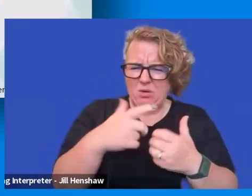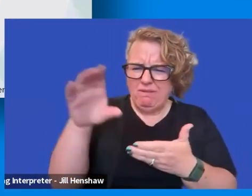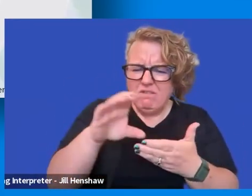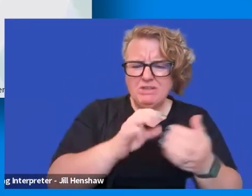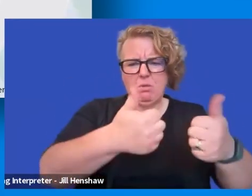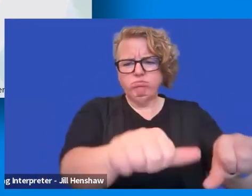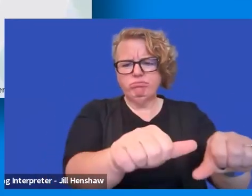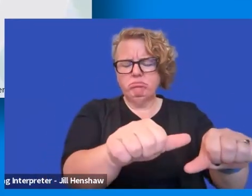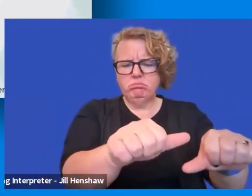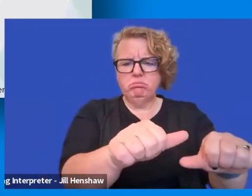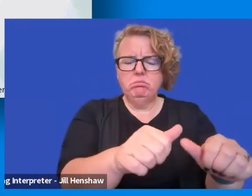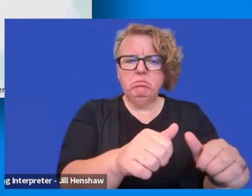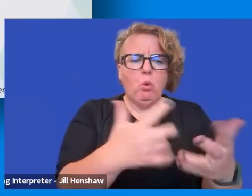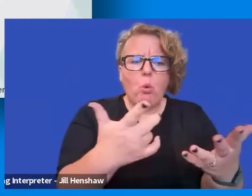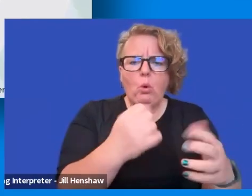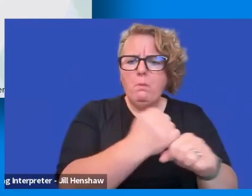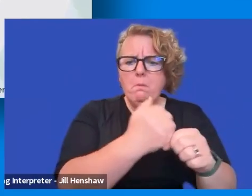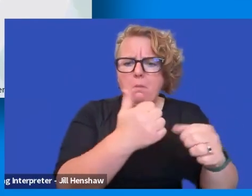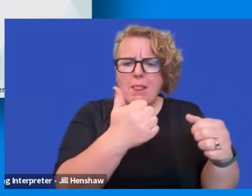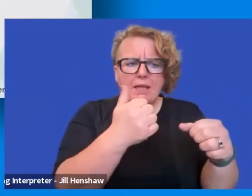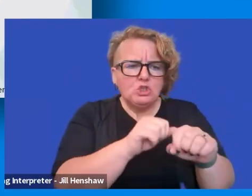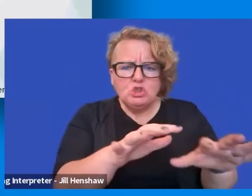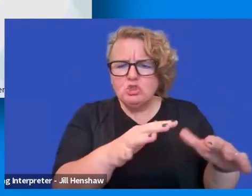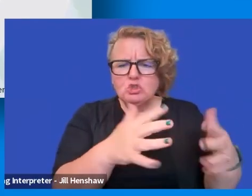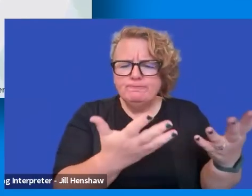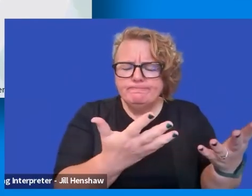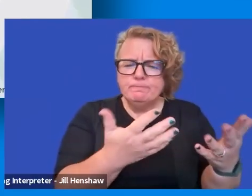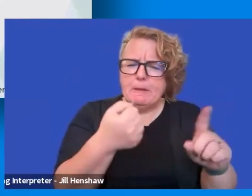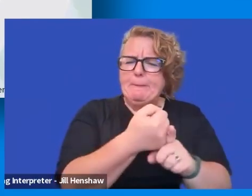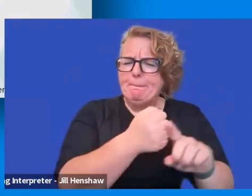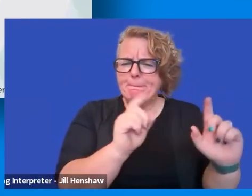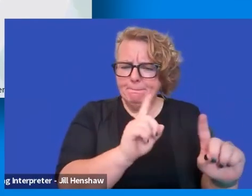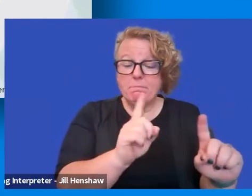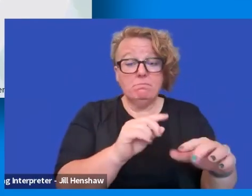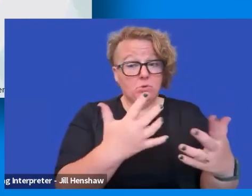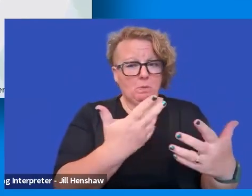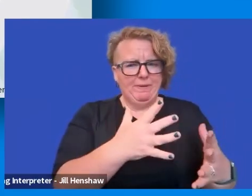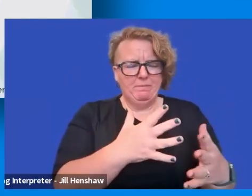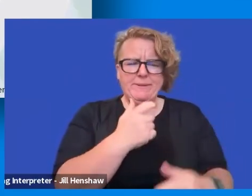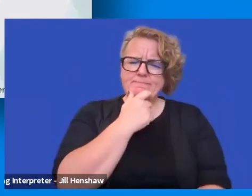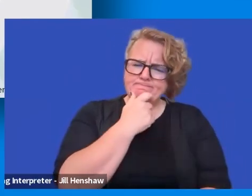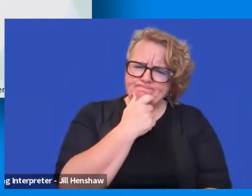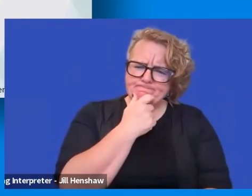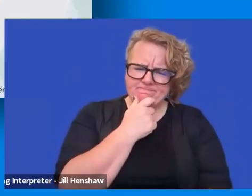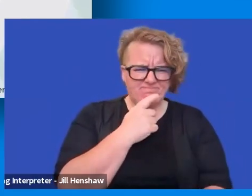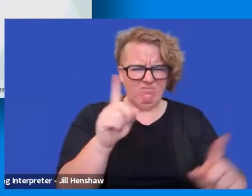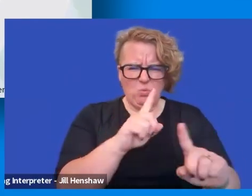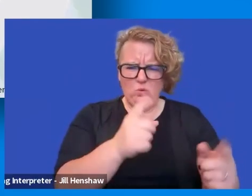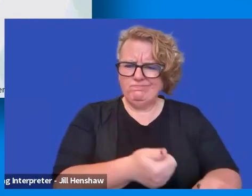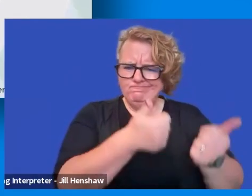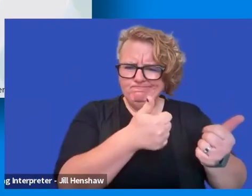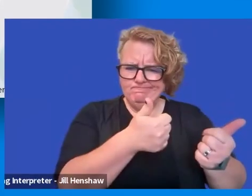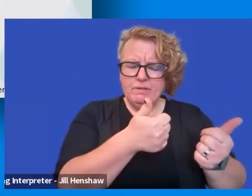securing publications. And in essence, the question that we've been asking ourselves in this part of the caucus is what works, in